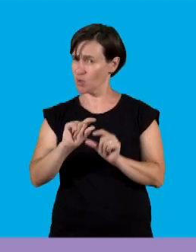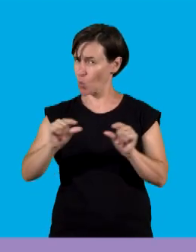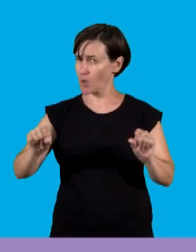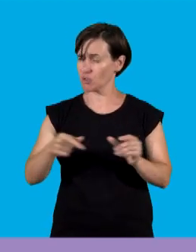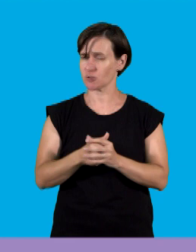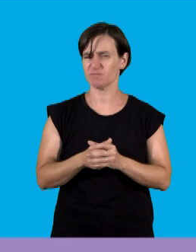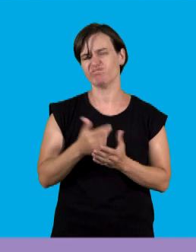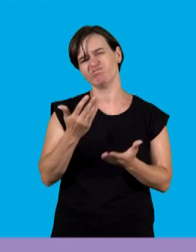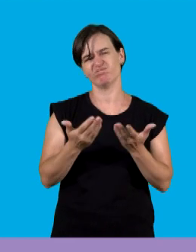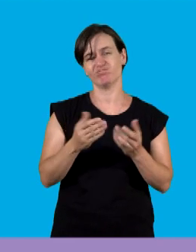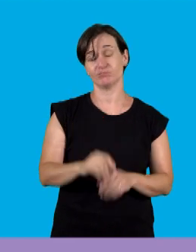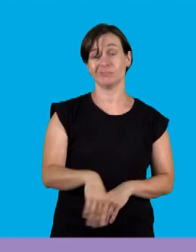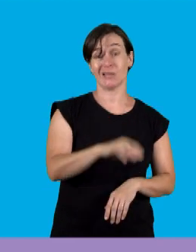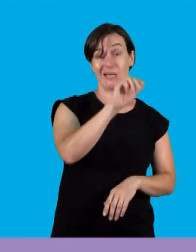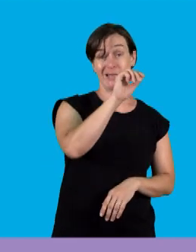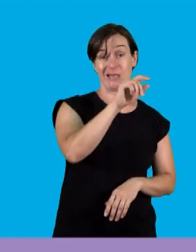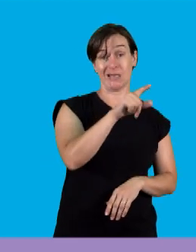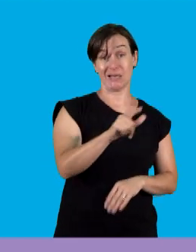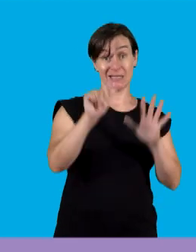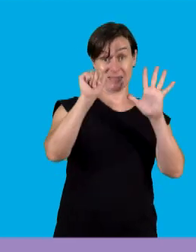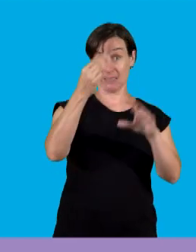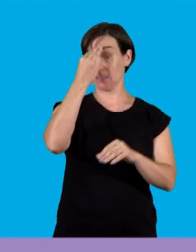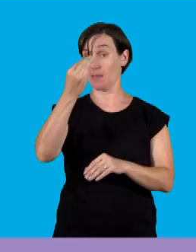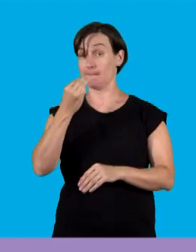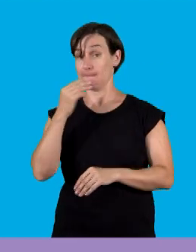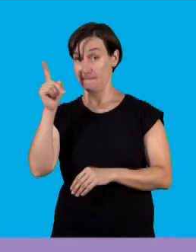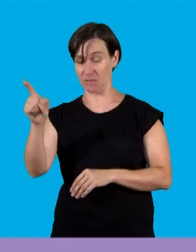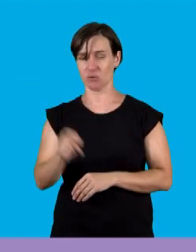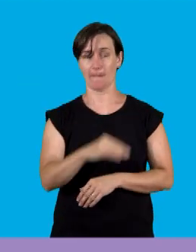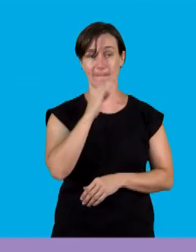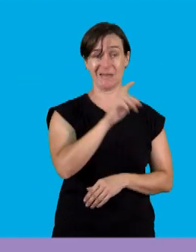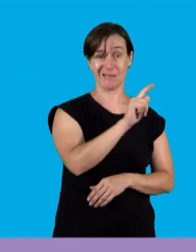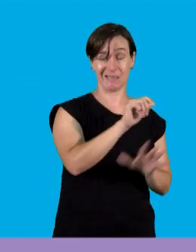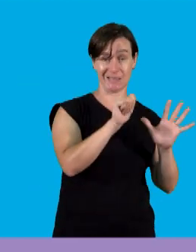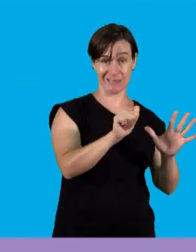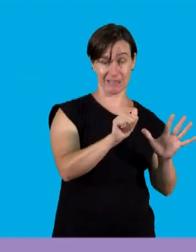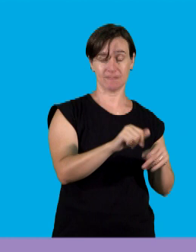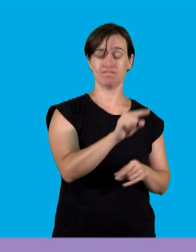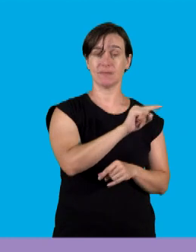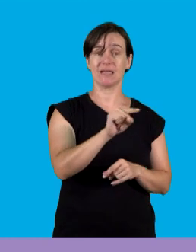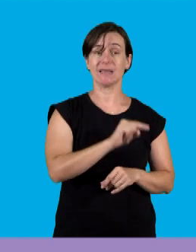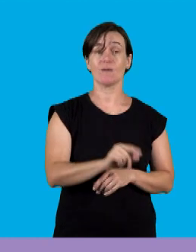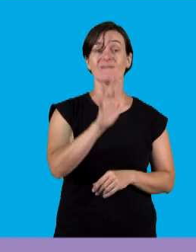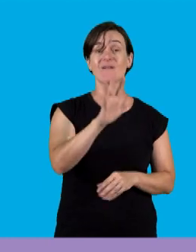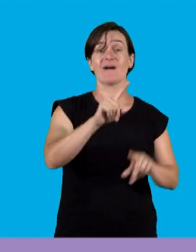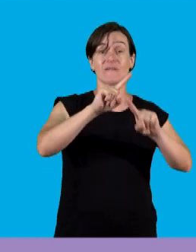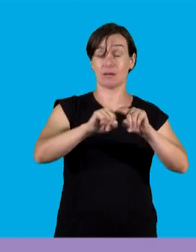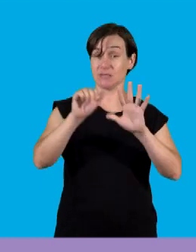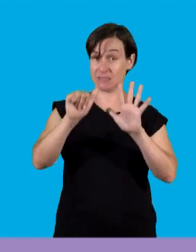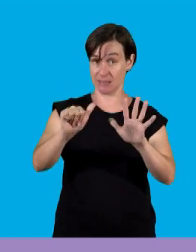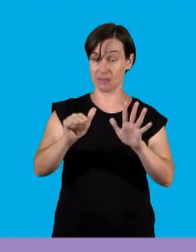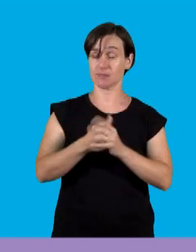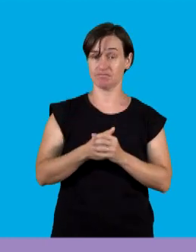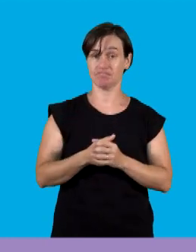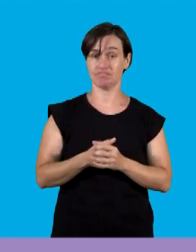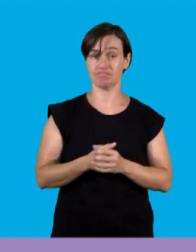same applies to that term. Let's take the 6th term, which we know is 31. So we are going to say 5 multiplied by